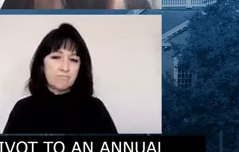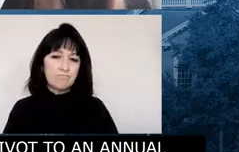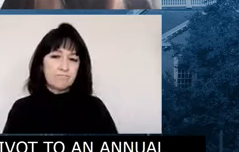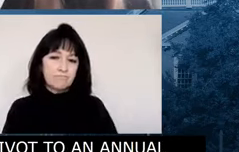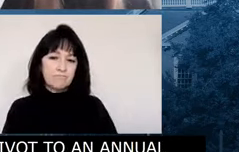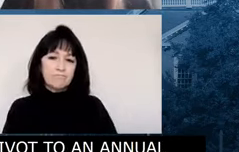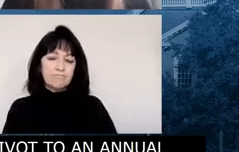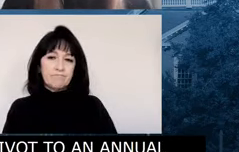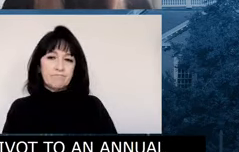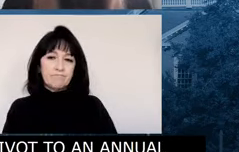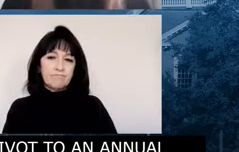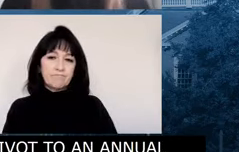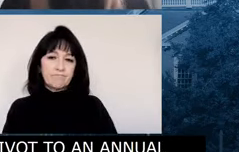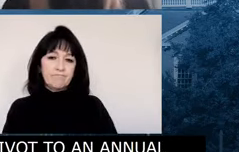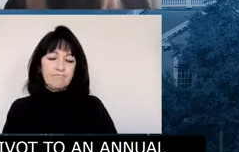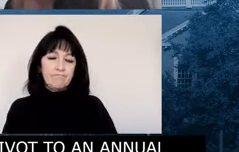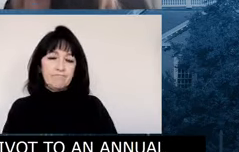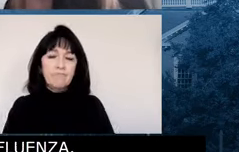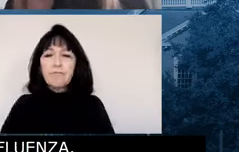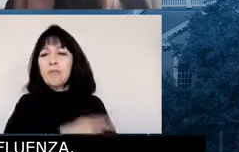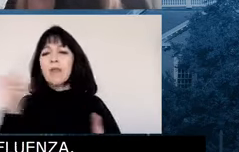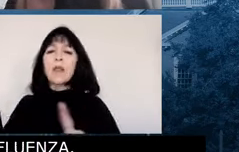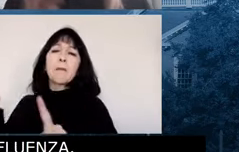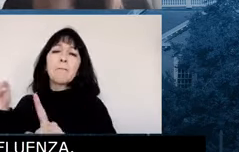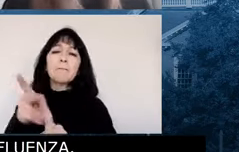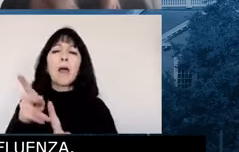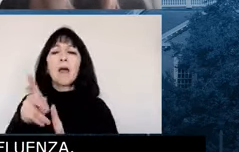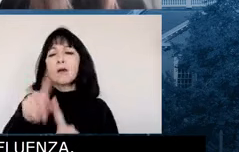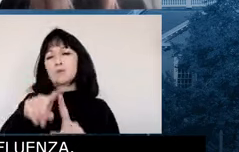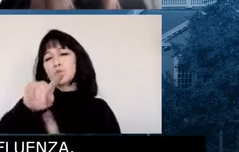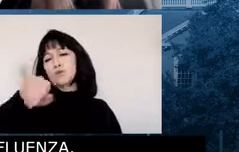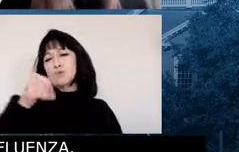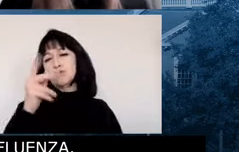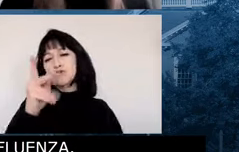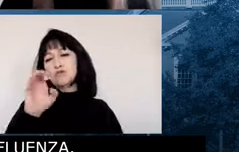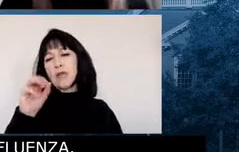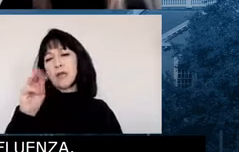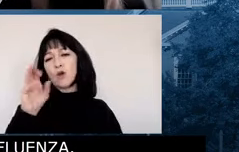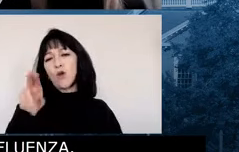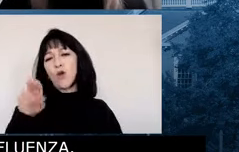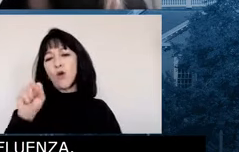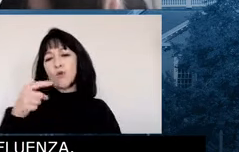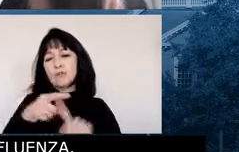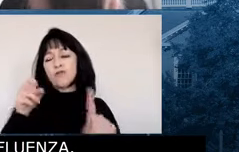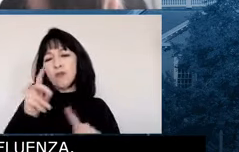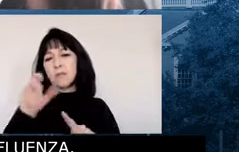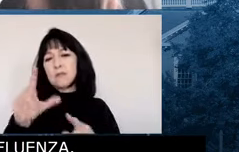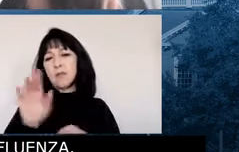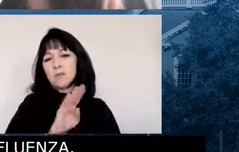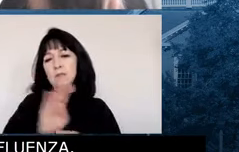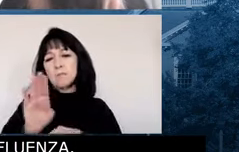We're going to go back to Jake Owens, who has a follow-up question. Again, Jake from the Delaware Business Times.